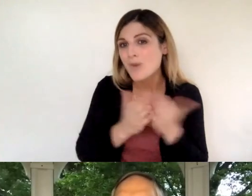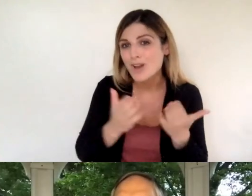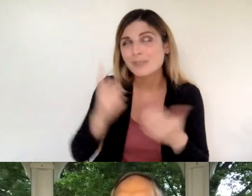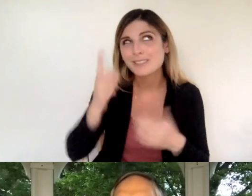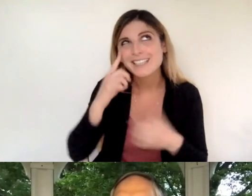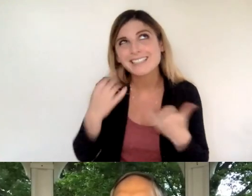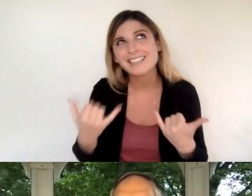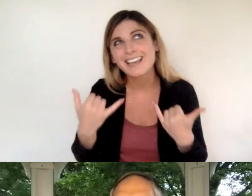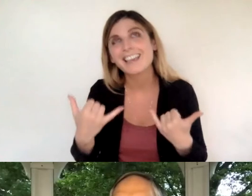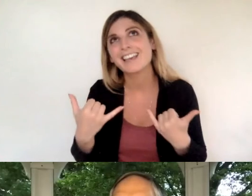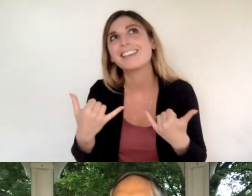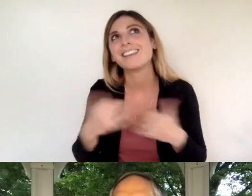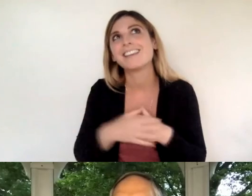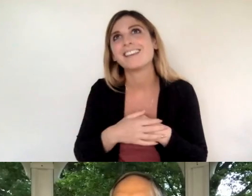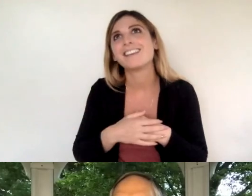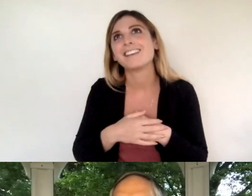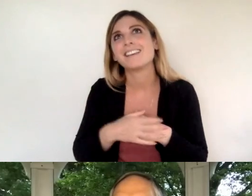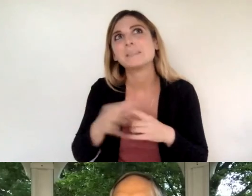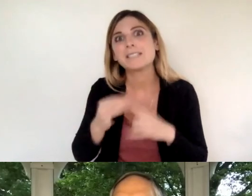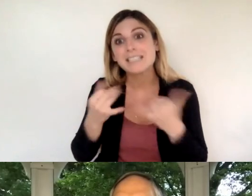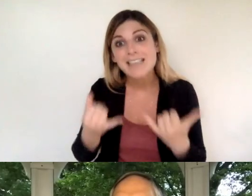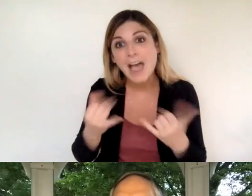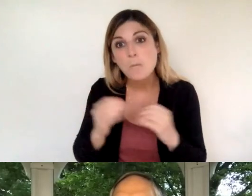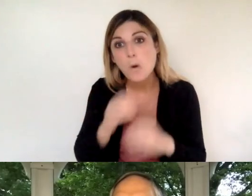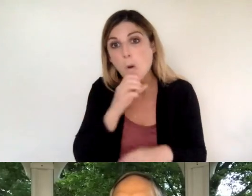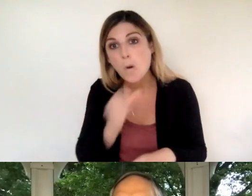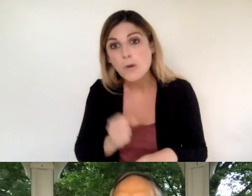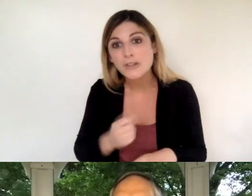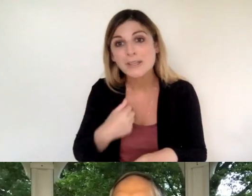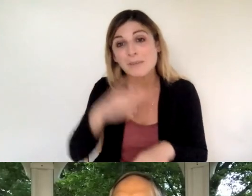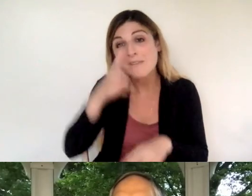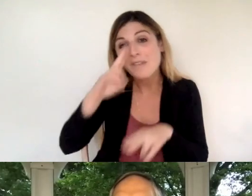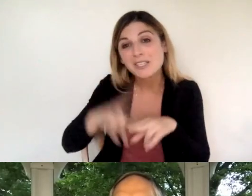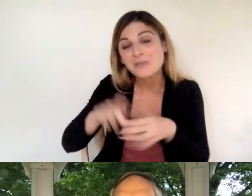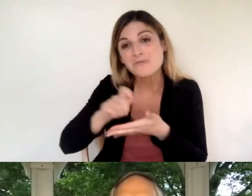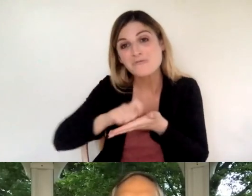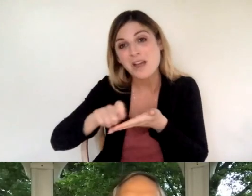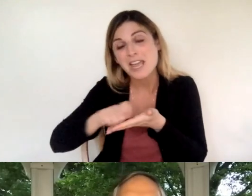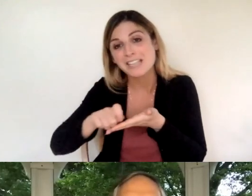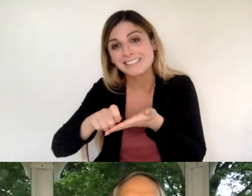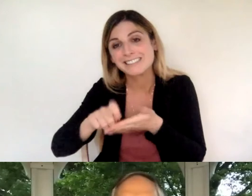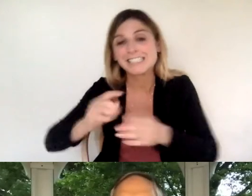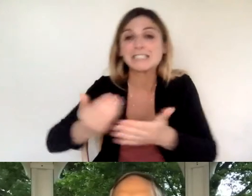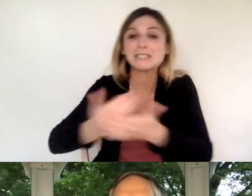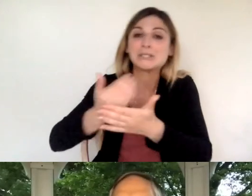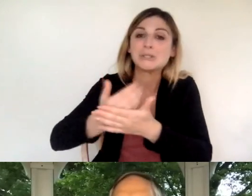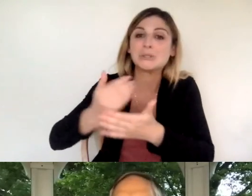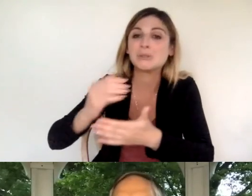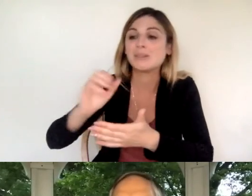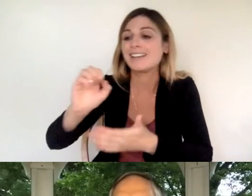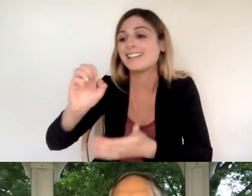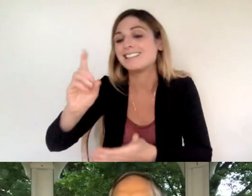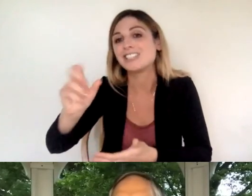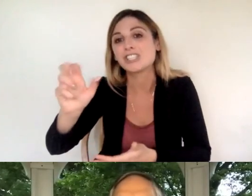that, especially now that I'm a little bit older, it would be fun to revisit that book and revisit some of